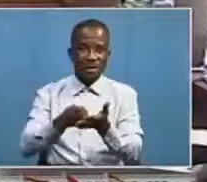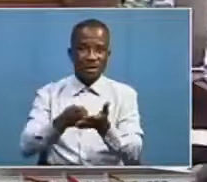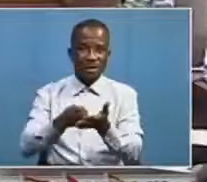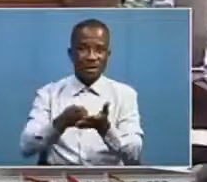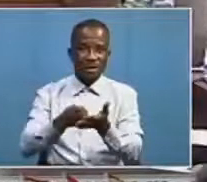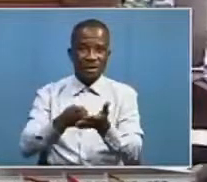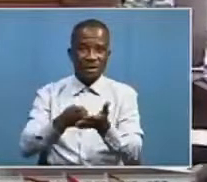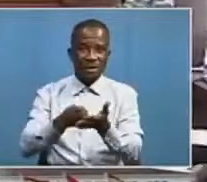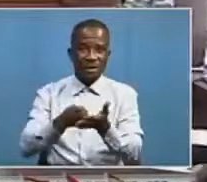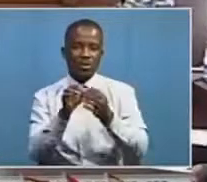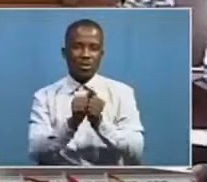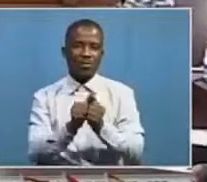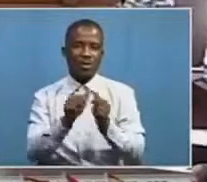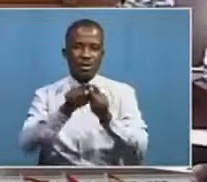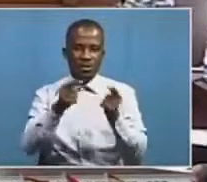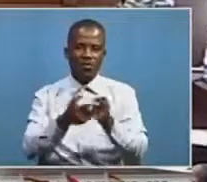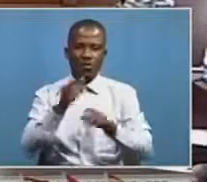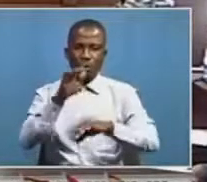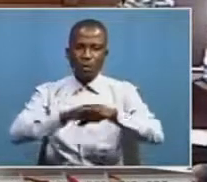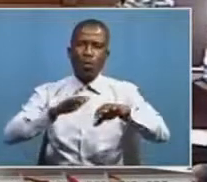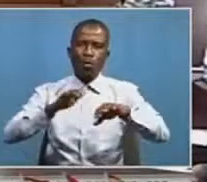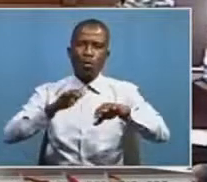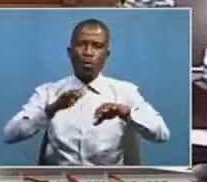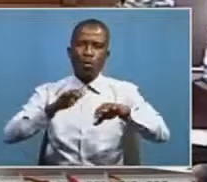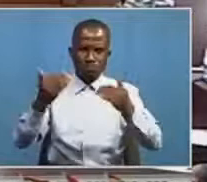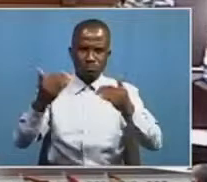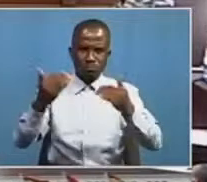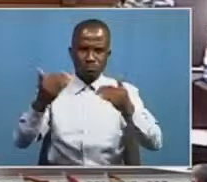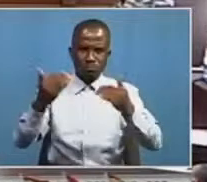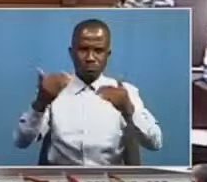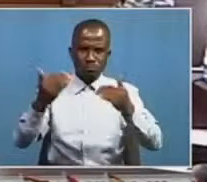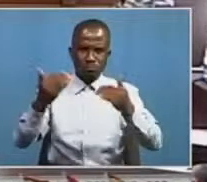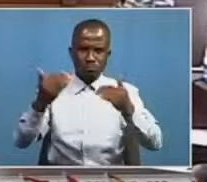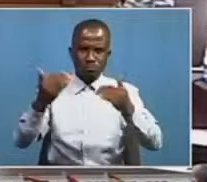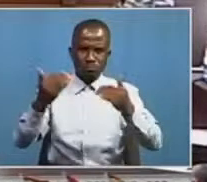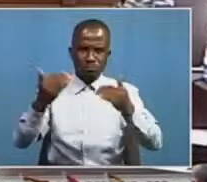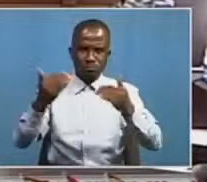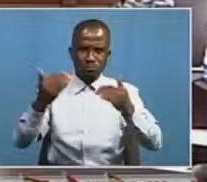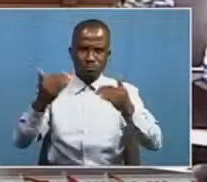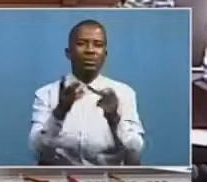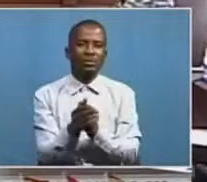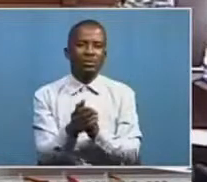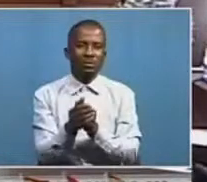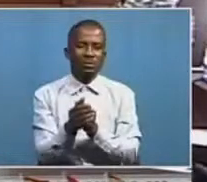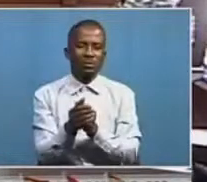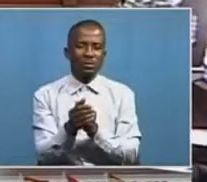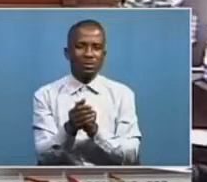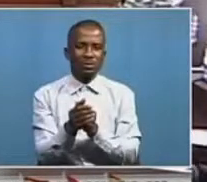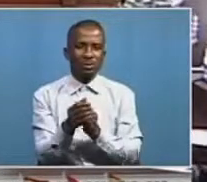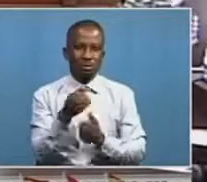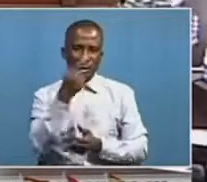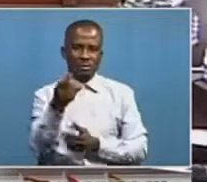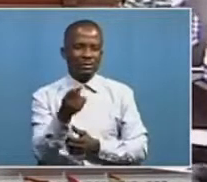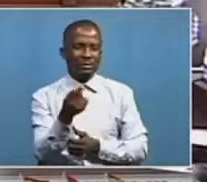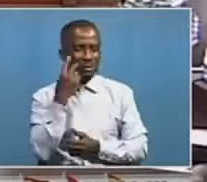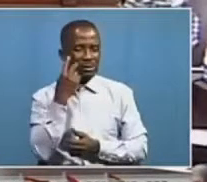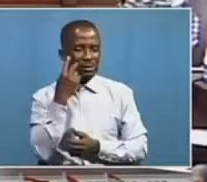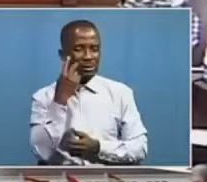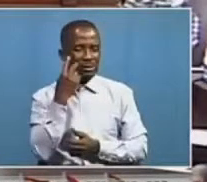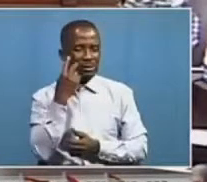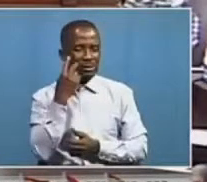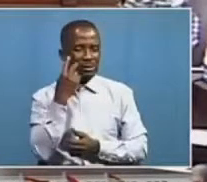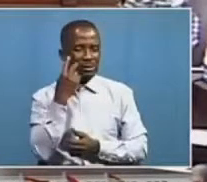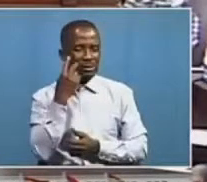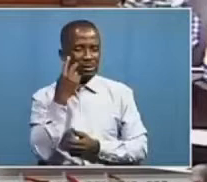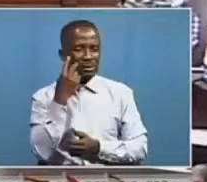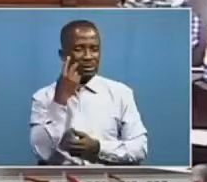law expects a party to call such evidence in proof of his case and not mount the witness box and repeat his amendments on notes.